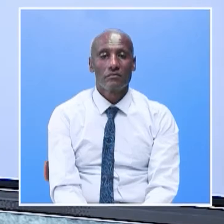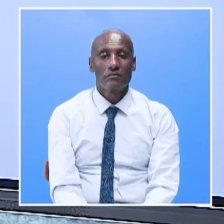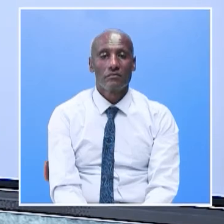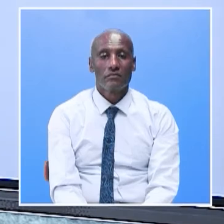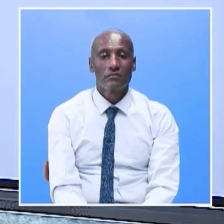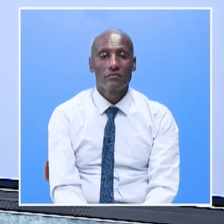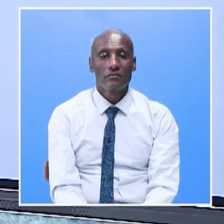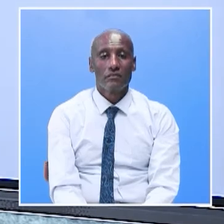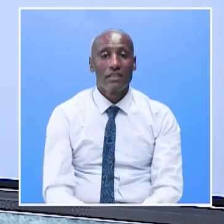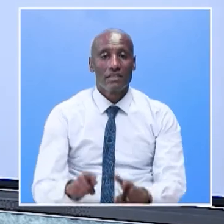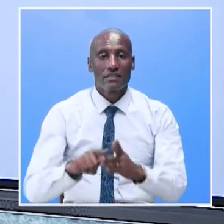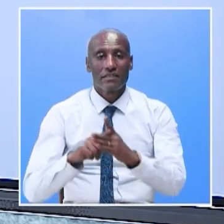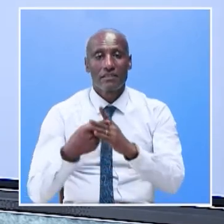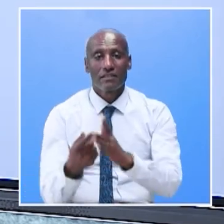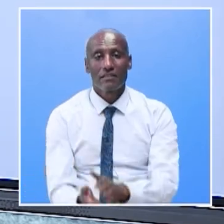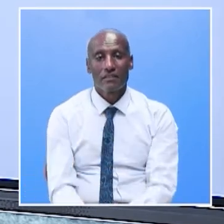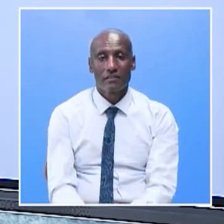start.